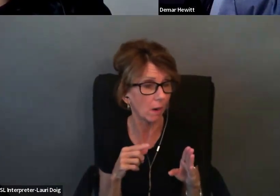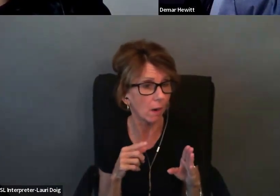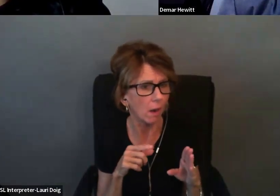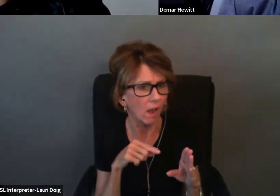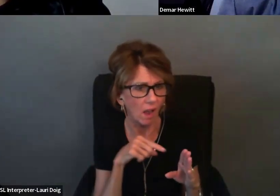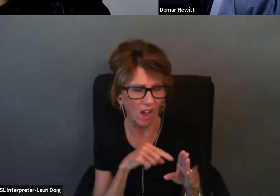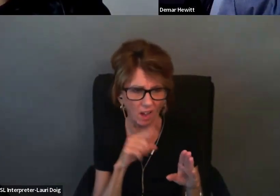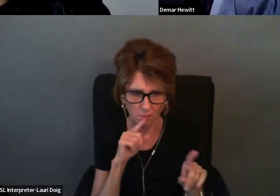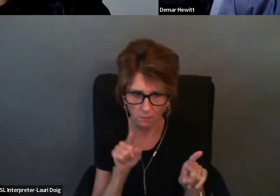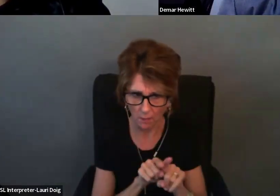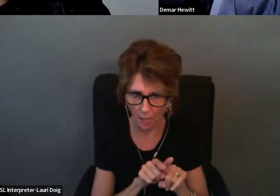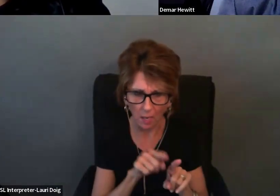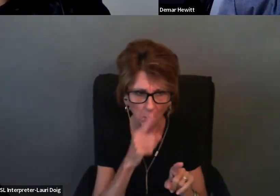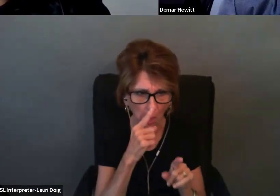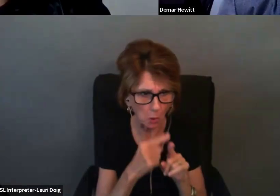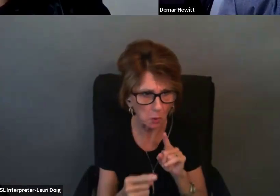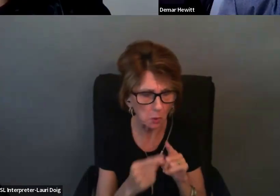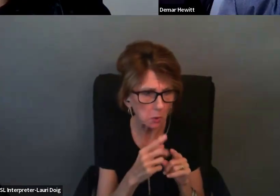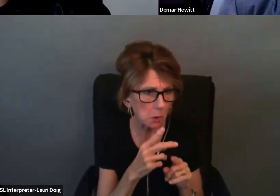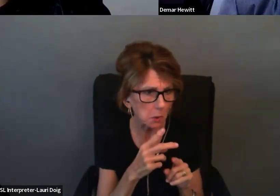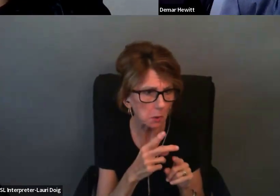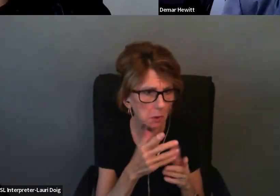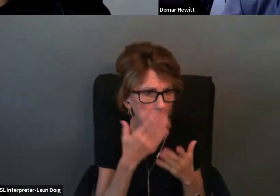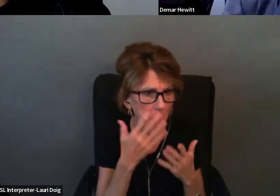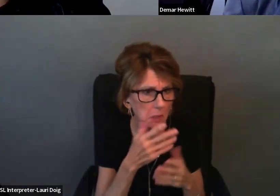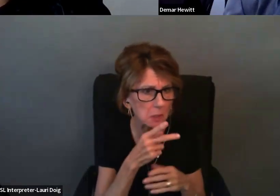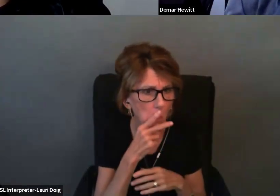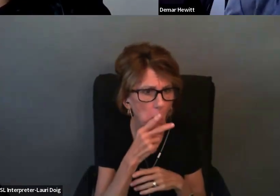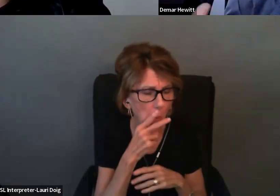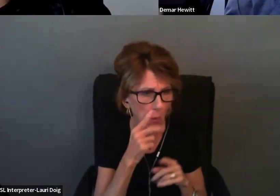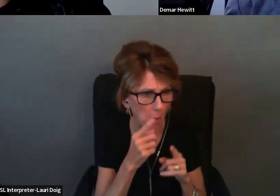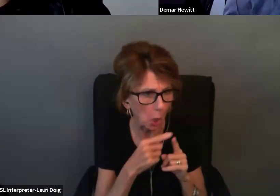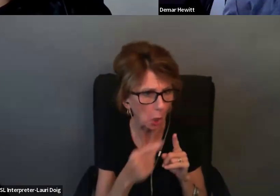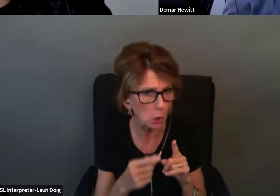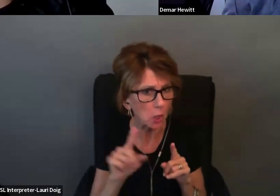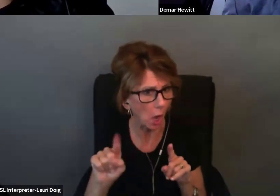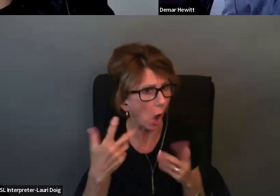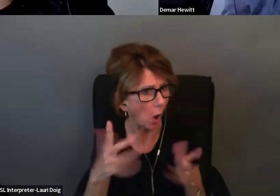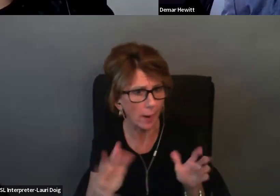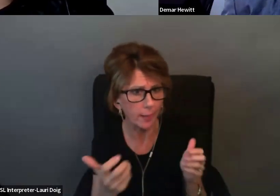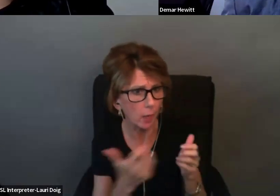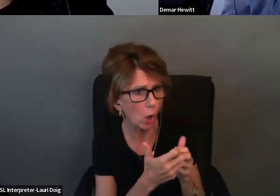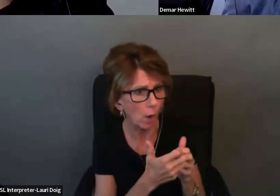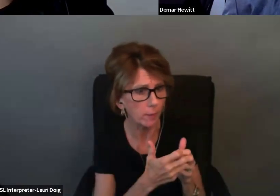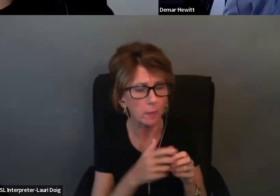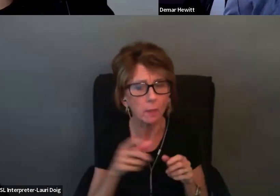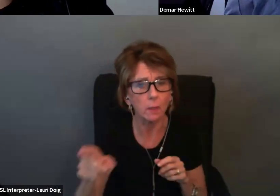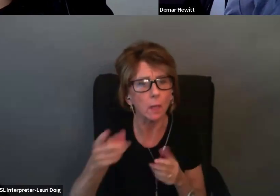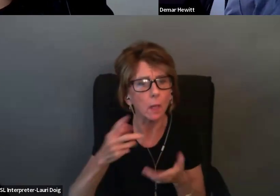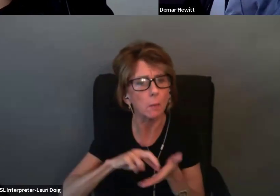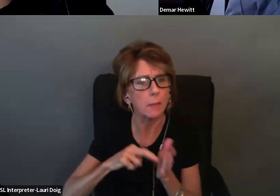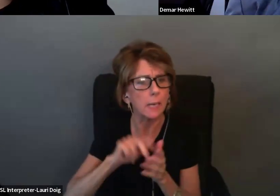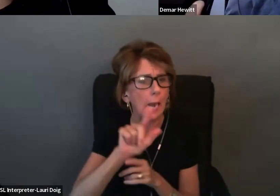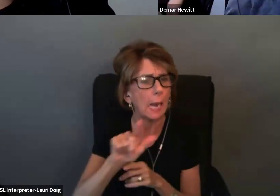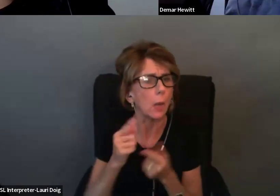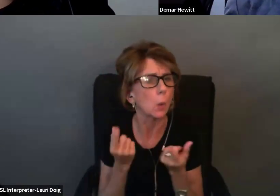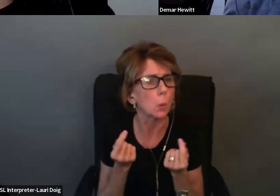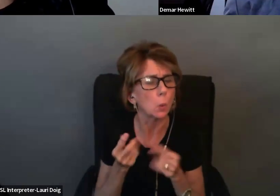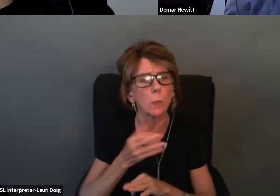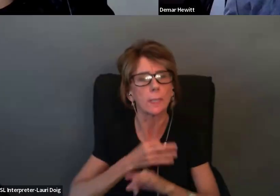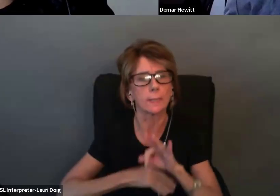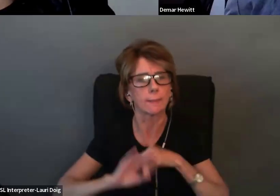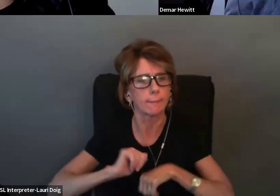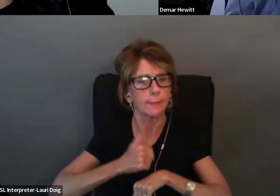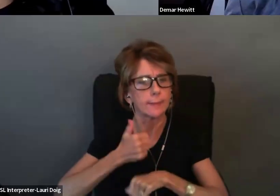One way the landlord could do this is, for example, as we said, a designated smoking area. So you smoke in